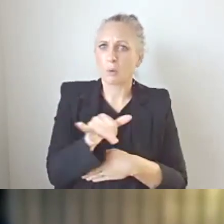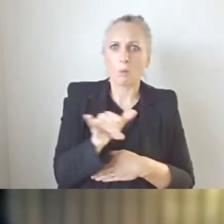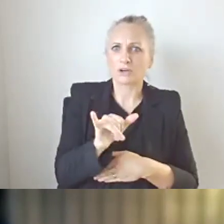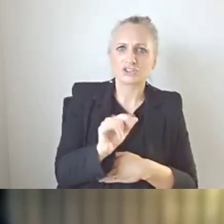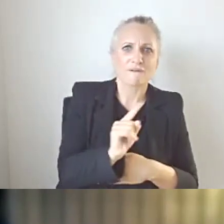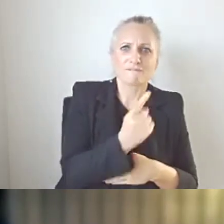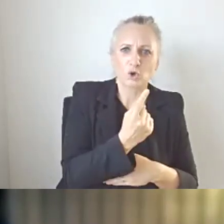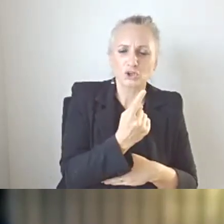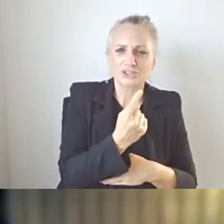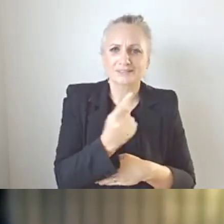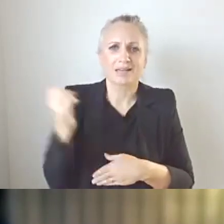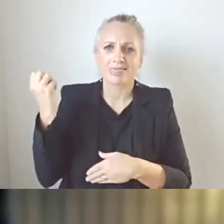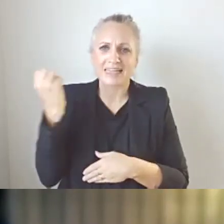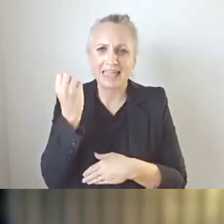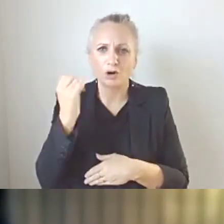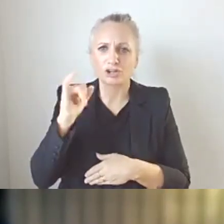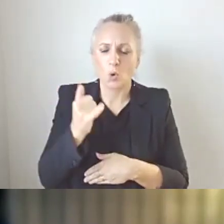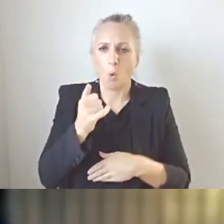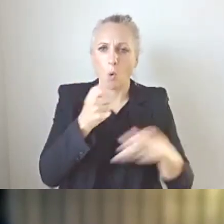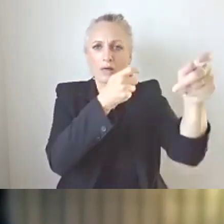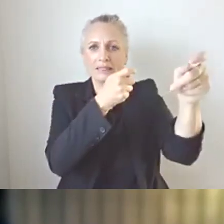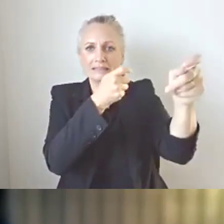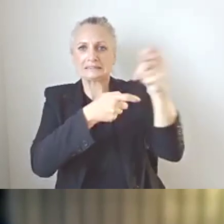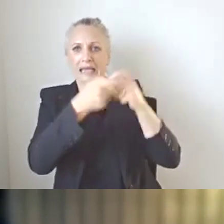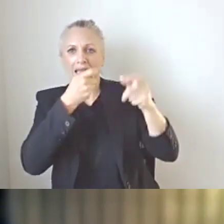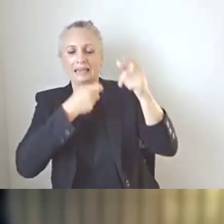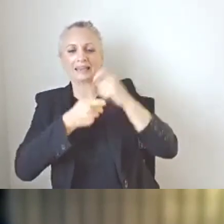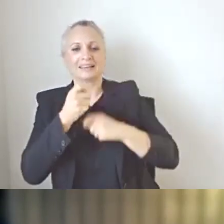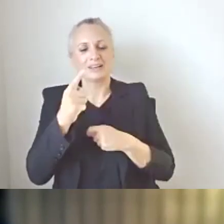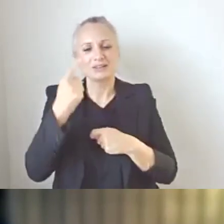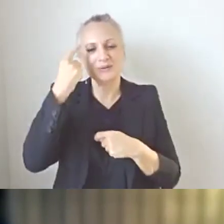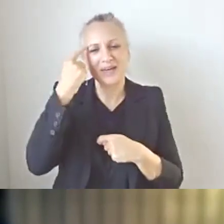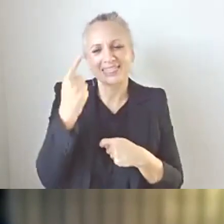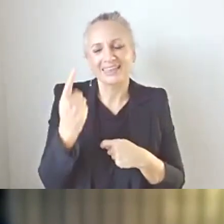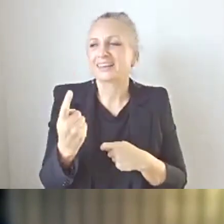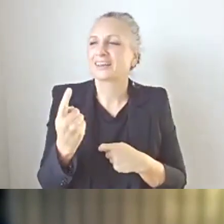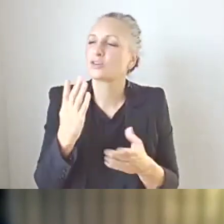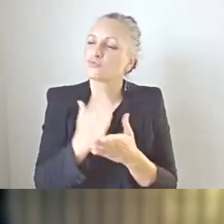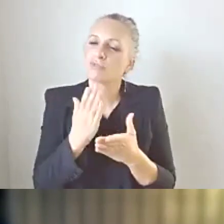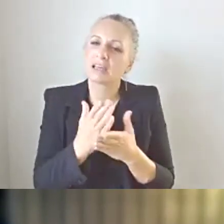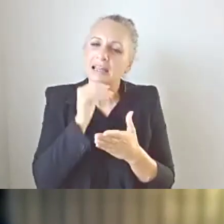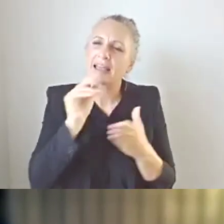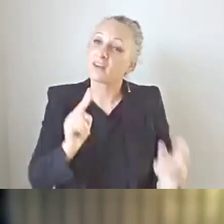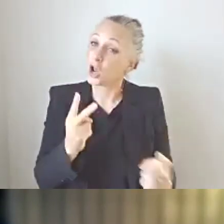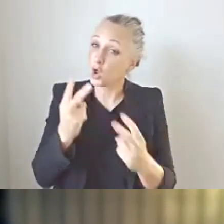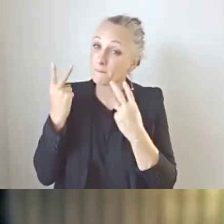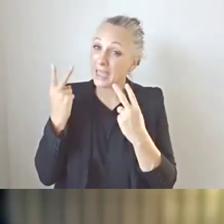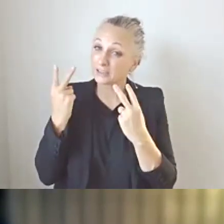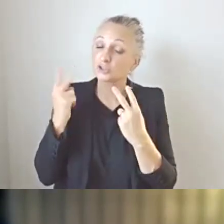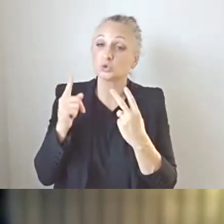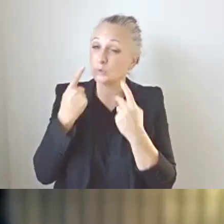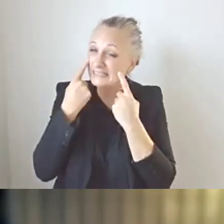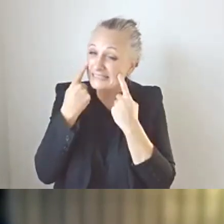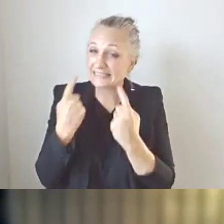and influencing. But in reality, when we look back to serious changes that we've had to adopt and